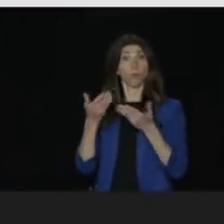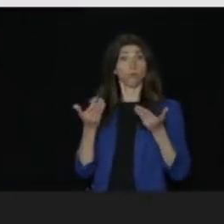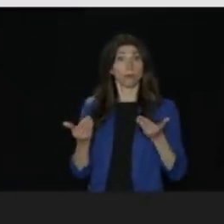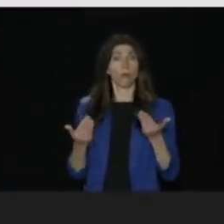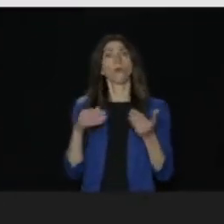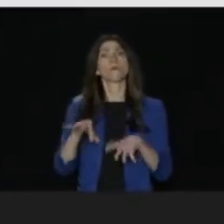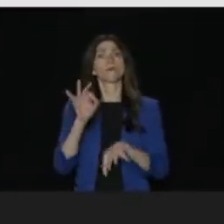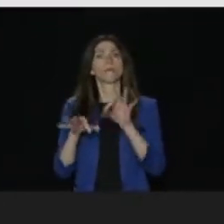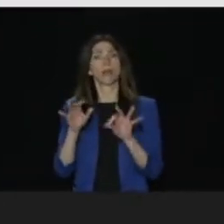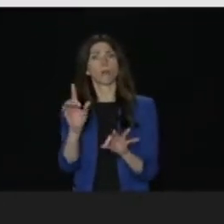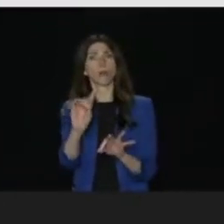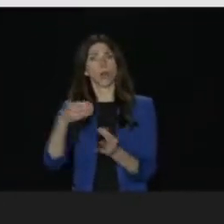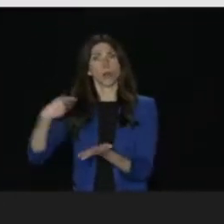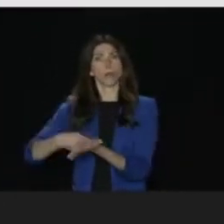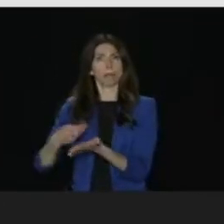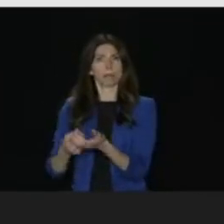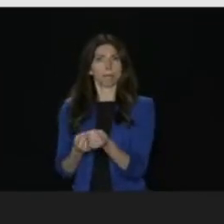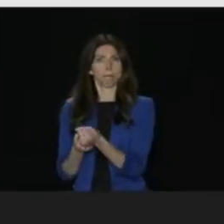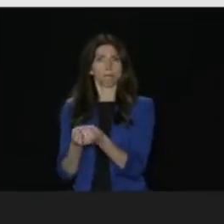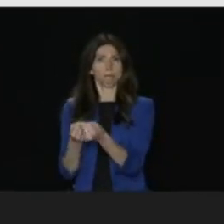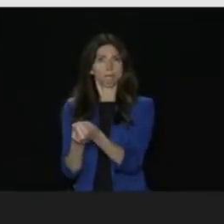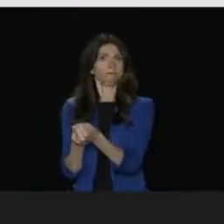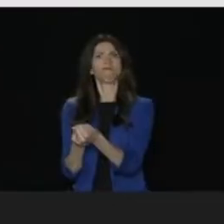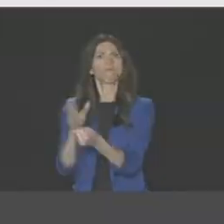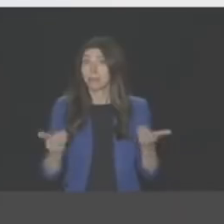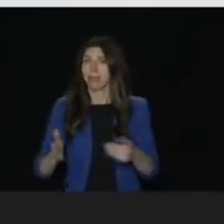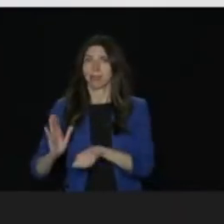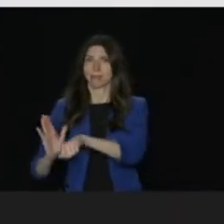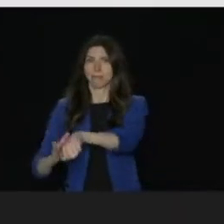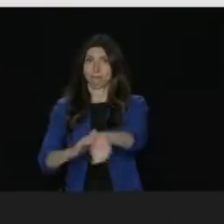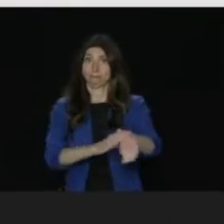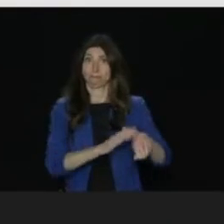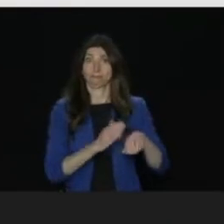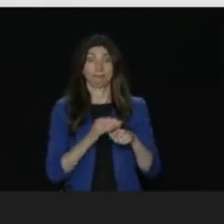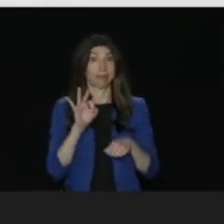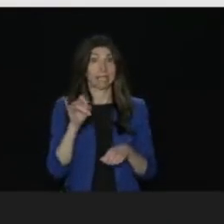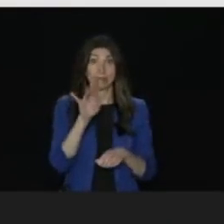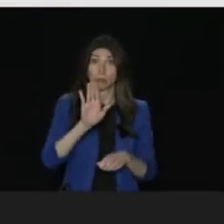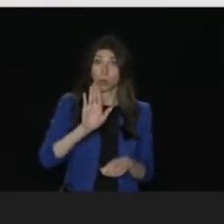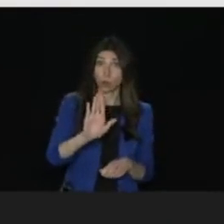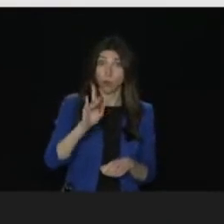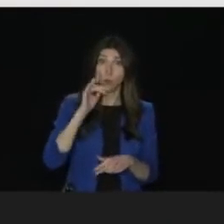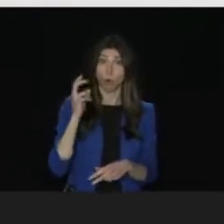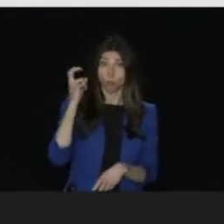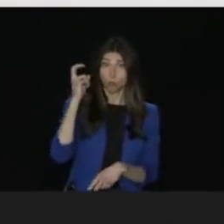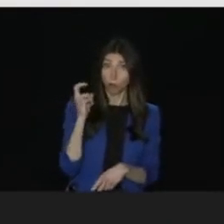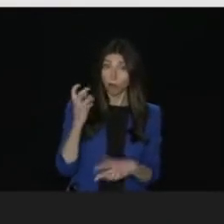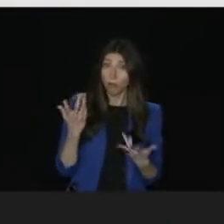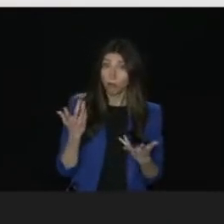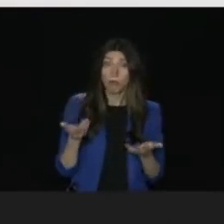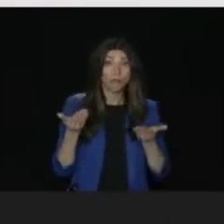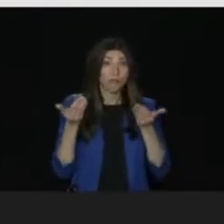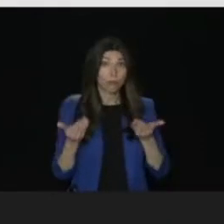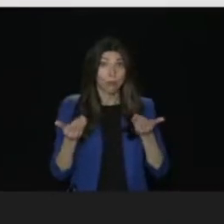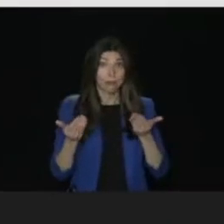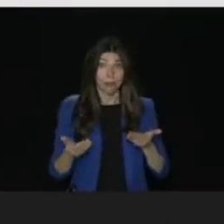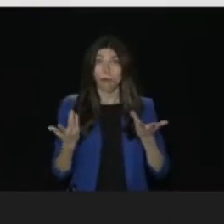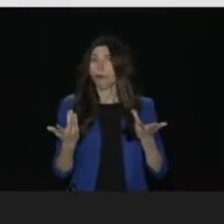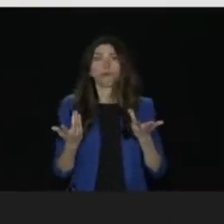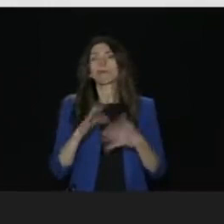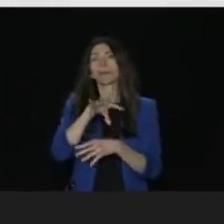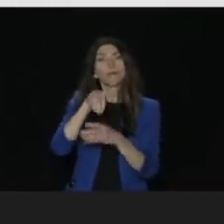stopping the financing of these illegal blockades. If your truck is being used in these